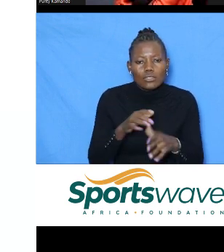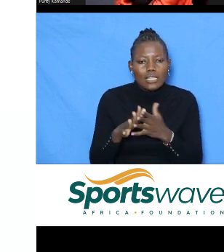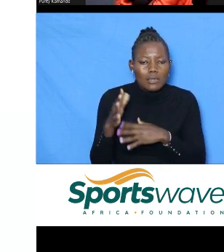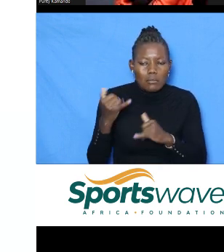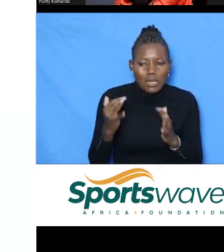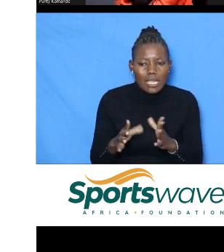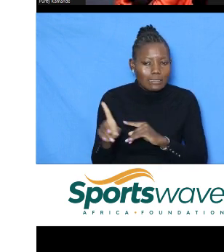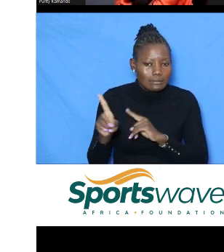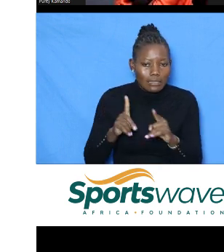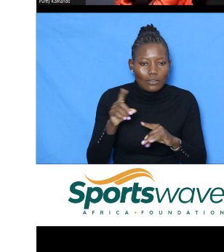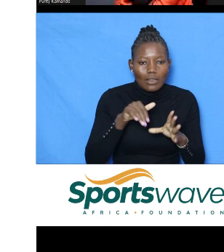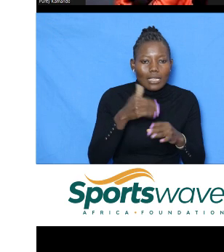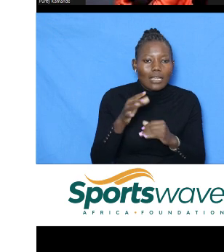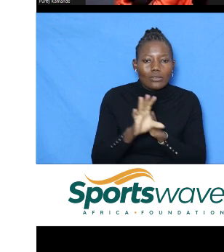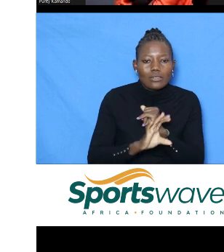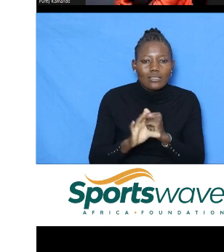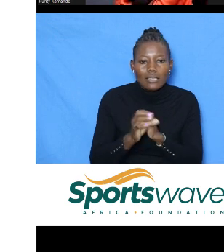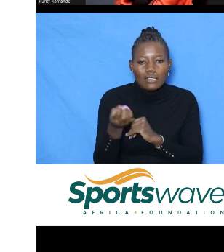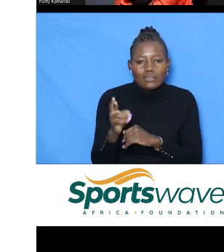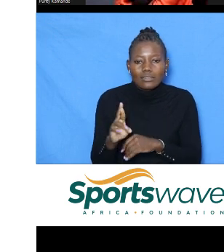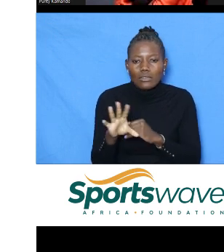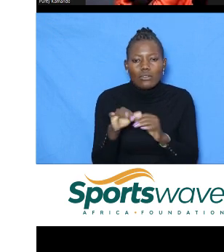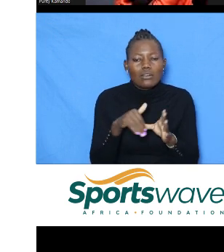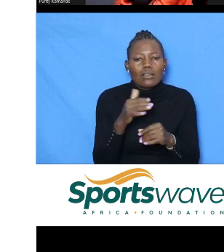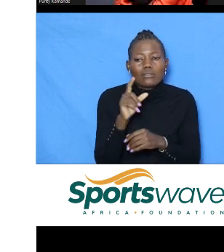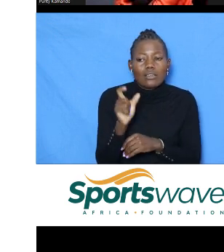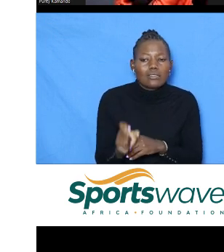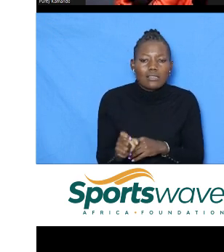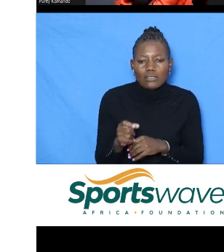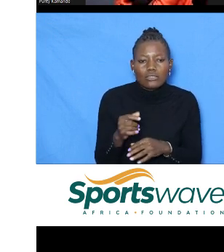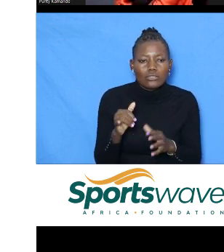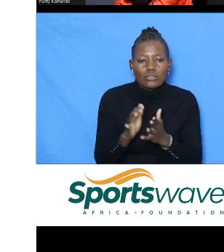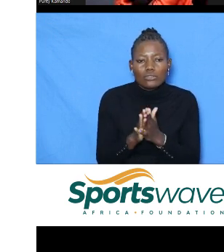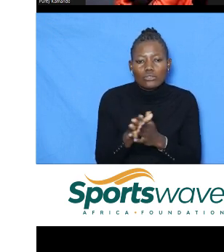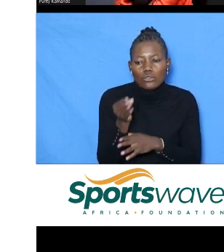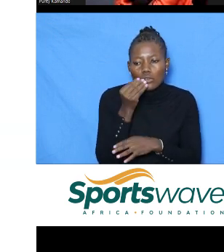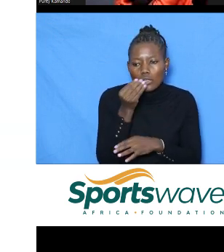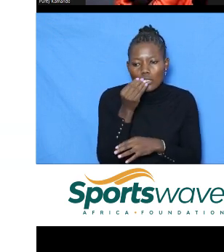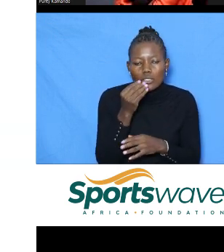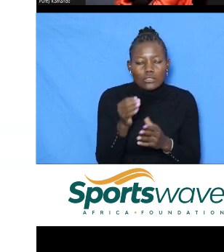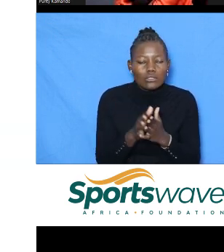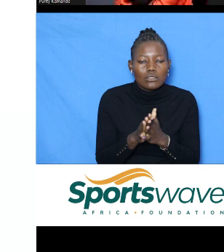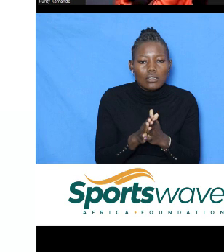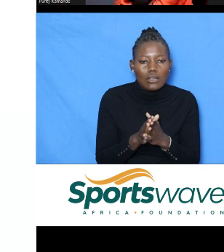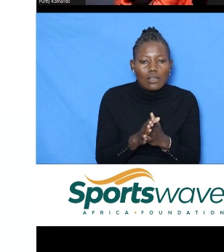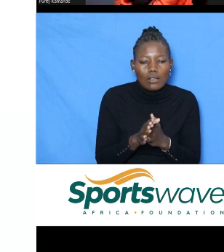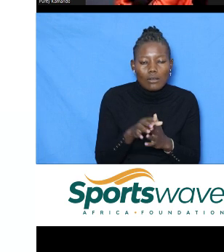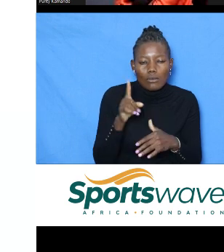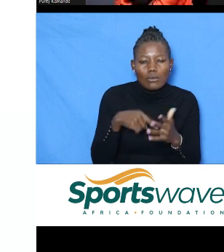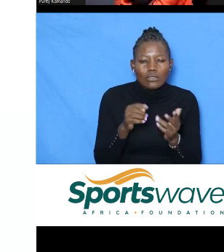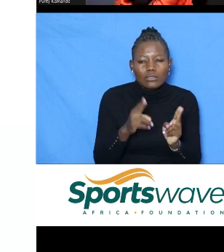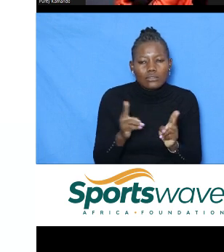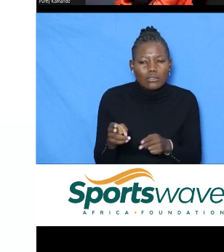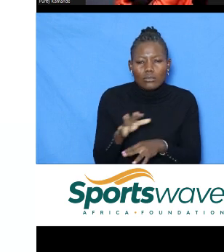traveling outside the country or outside the region, to stick to foods that they're familiar with. They don't end up